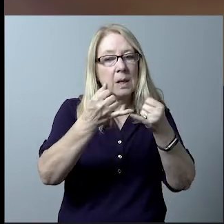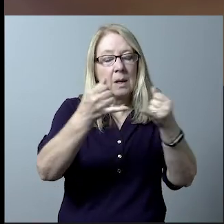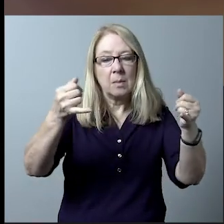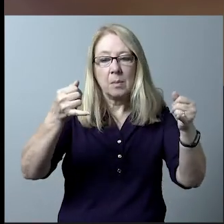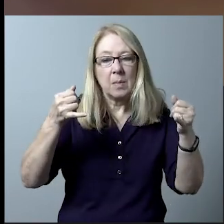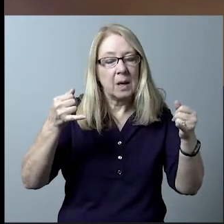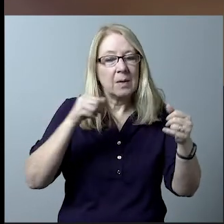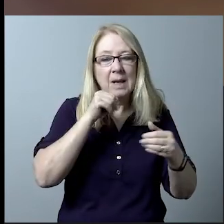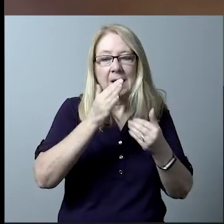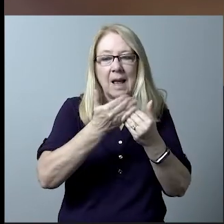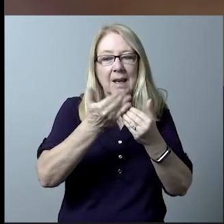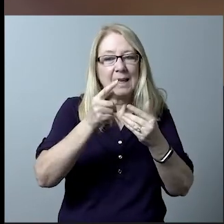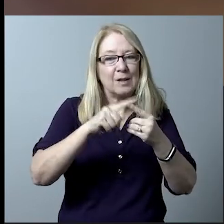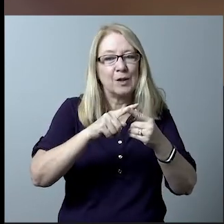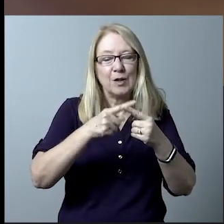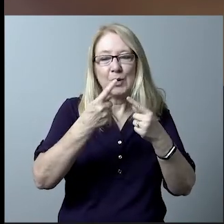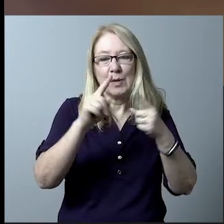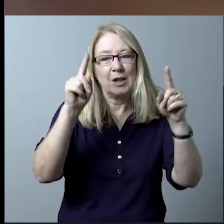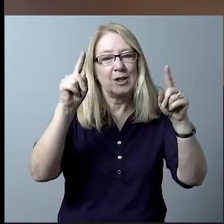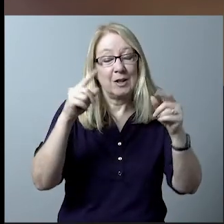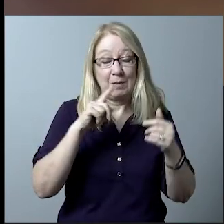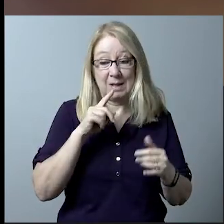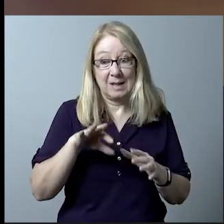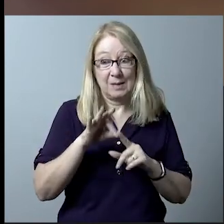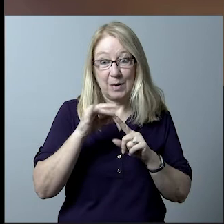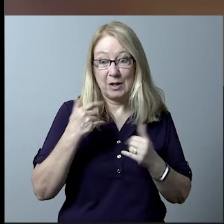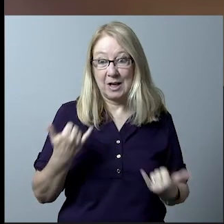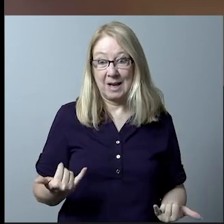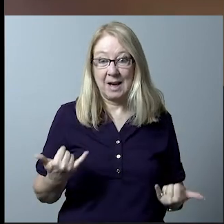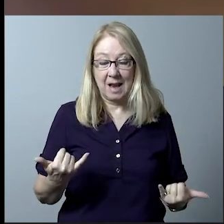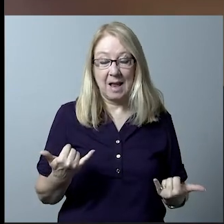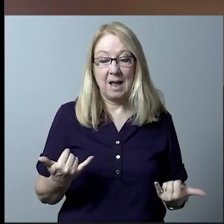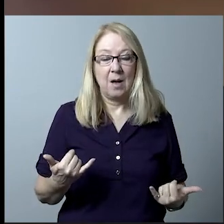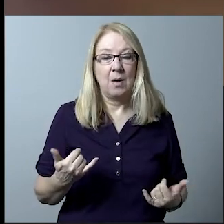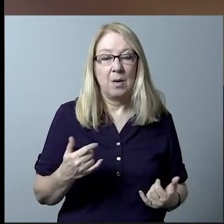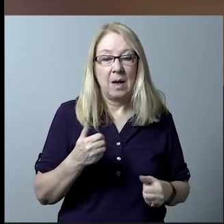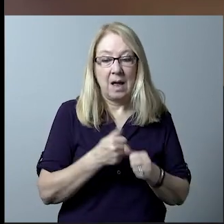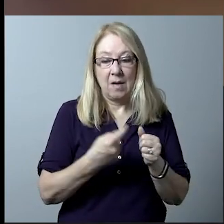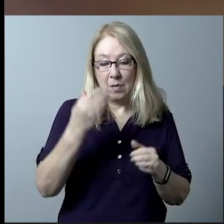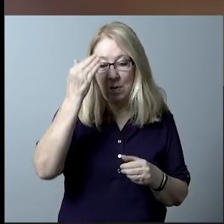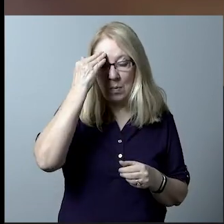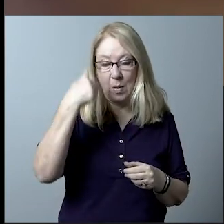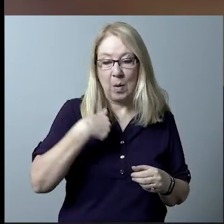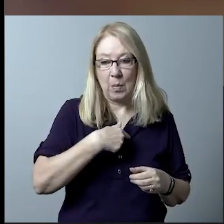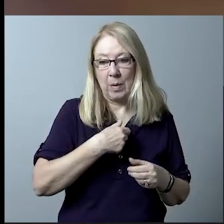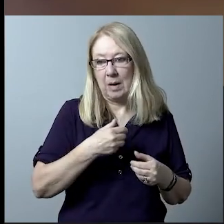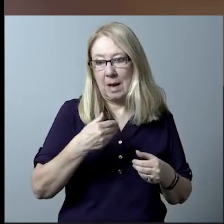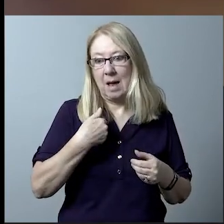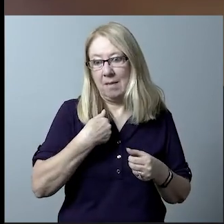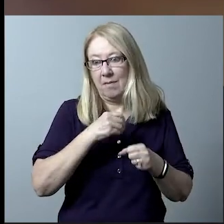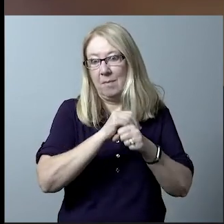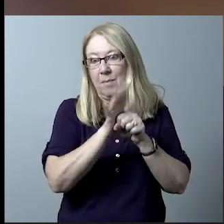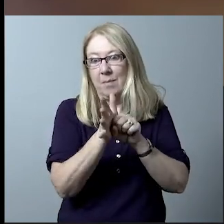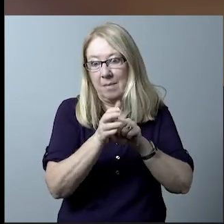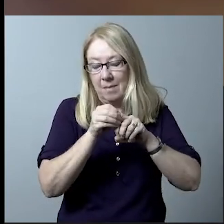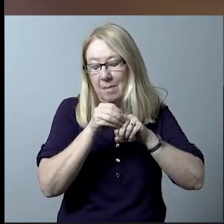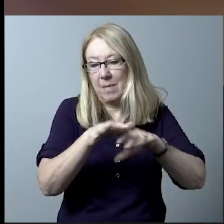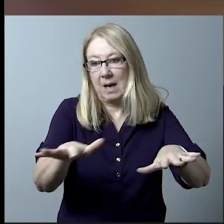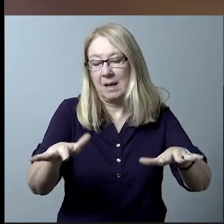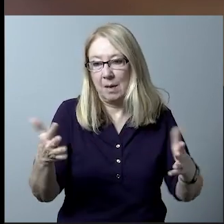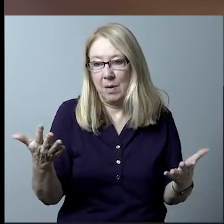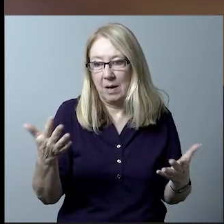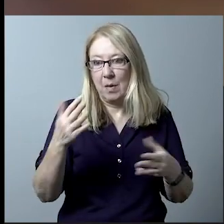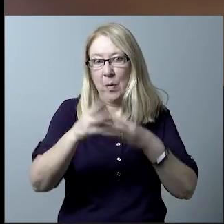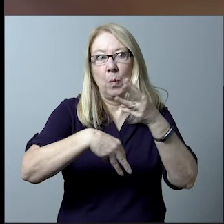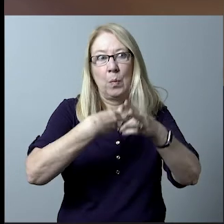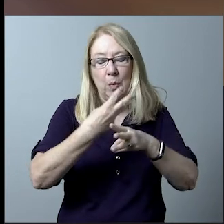that sometimes boundaries aren't always easy to achieve, and especially right now. As everyone is aware, we're living in a global